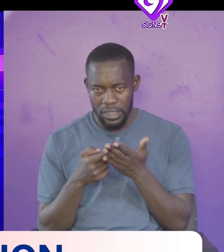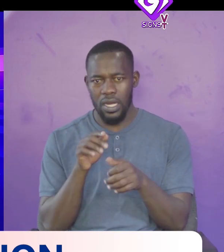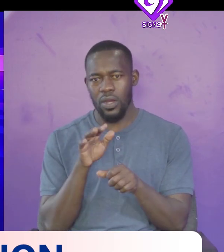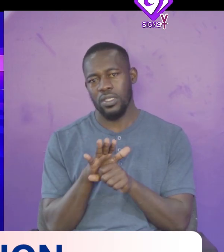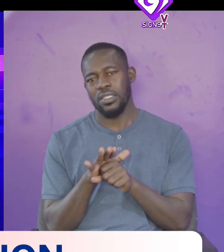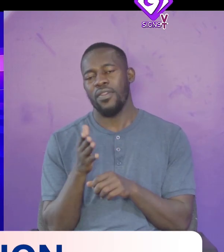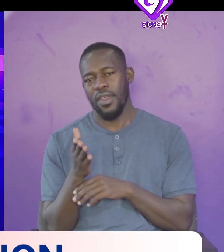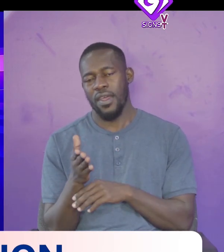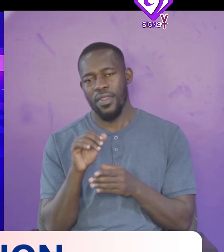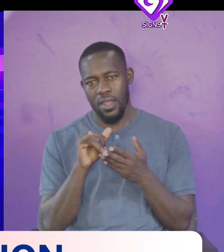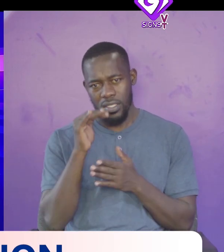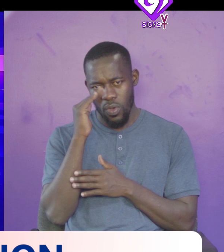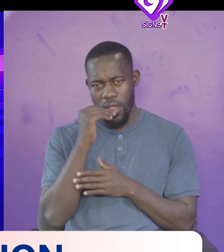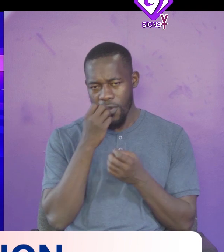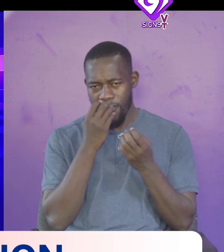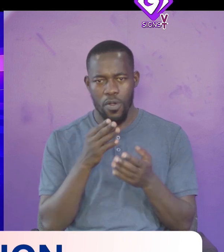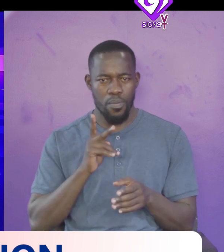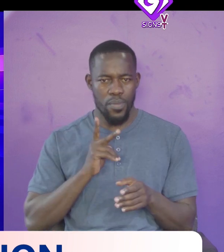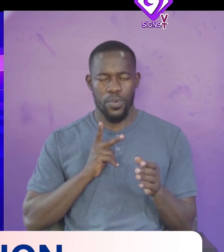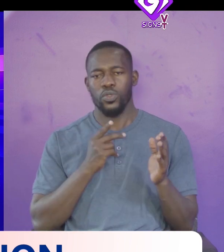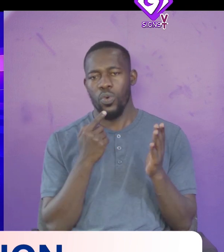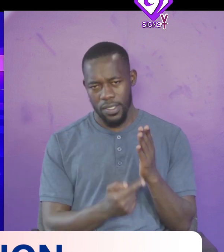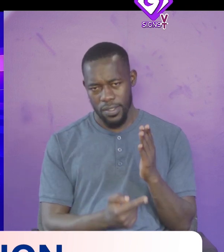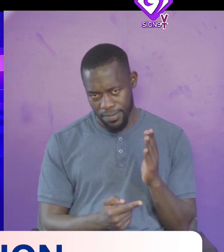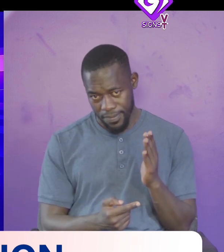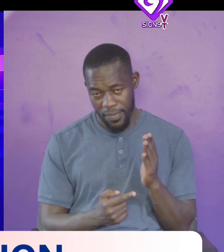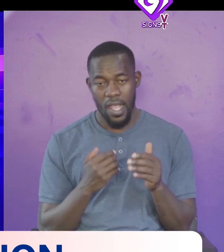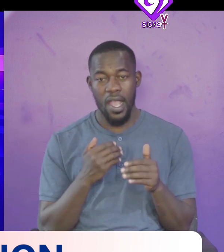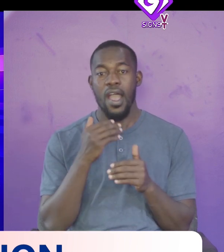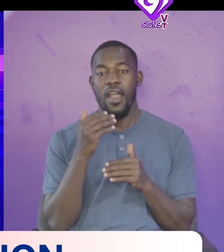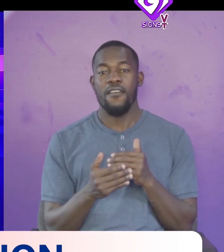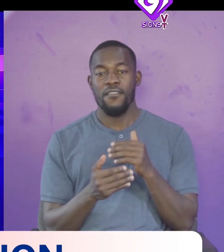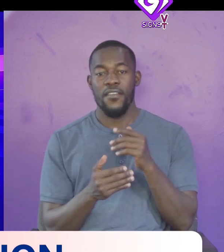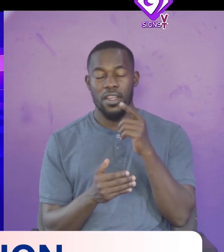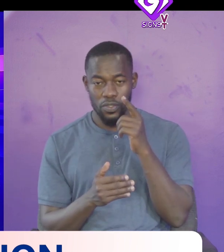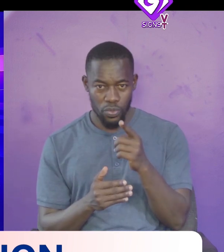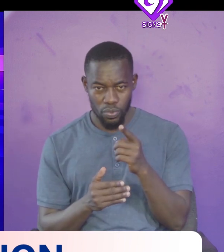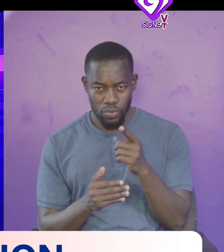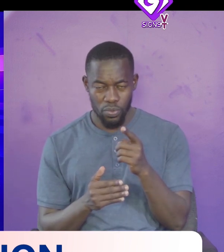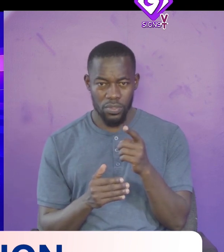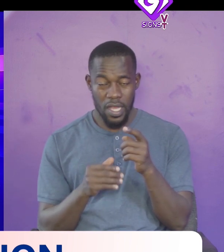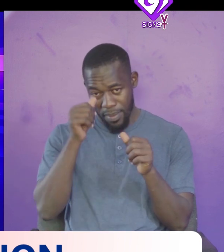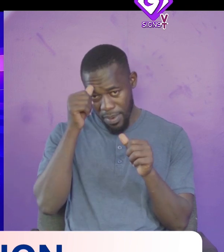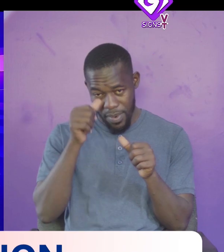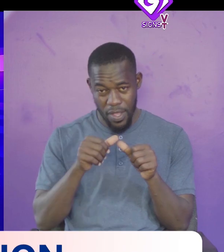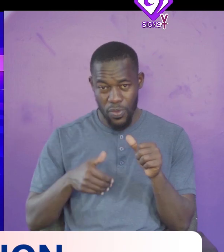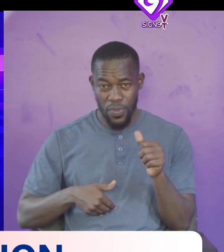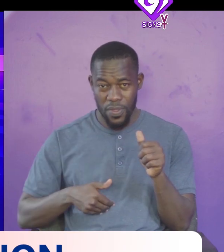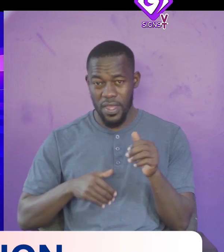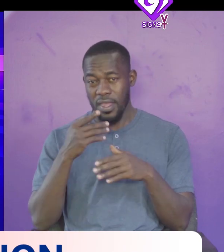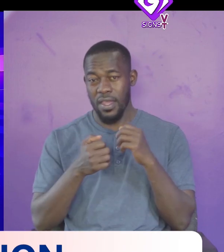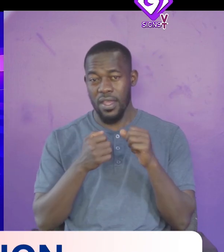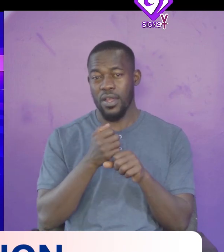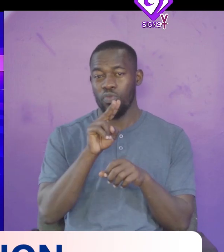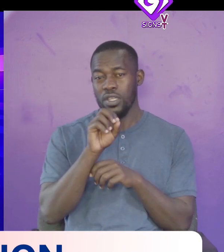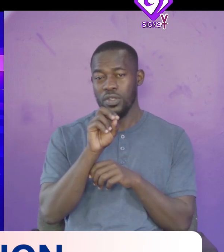telling people, and we've been selling this gospel, that once you have, and remember the Gen Zs in 2024, yes, they